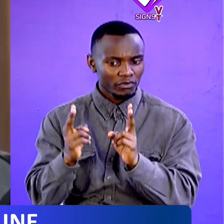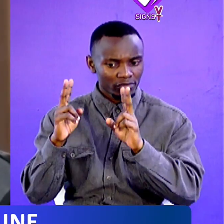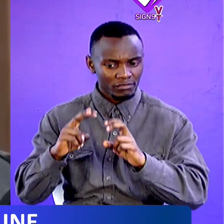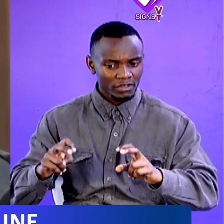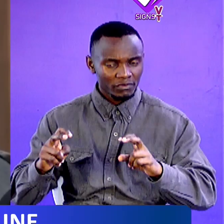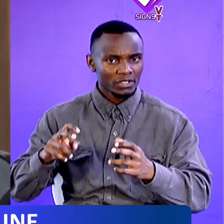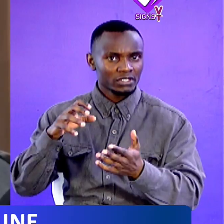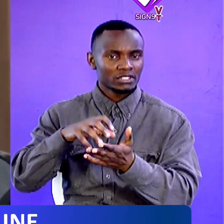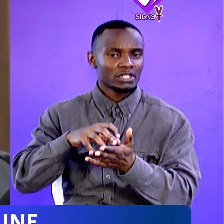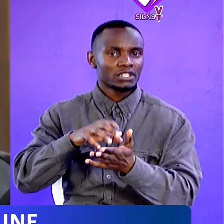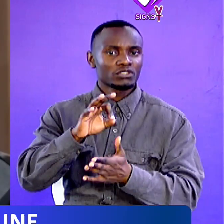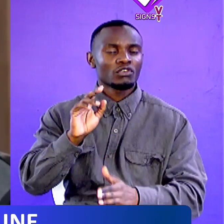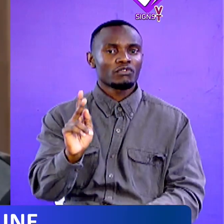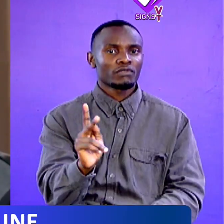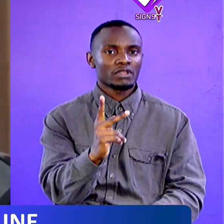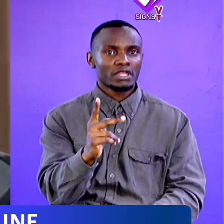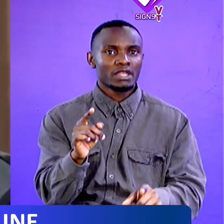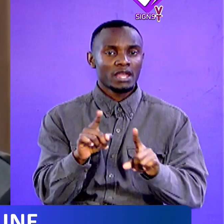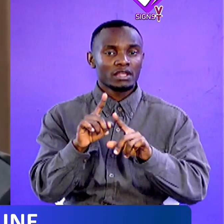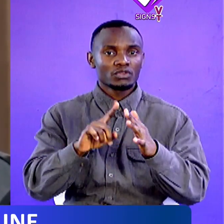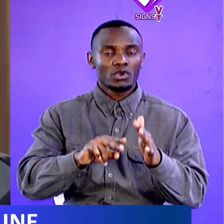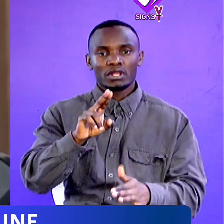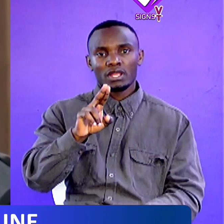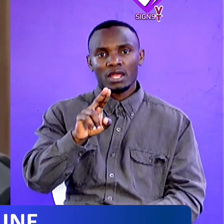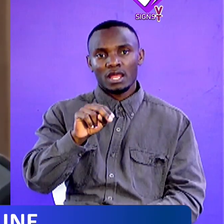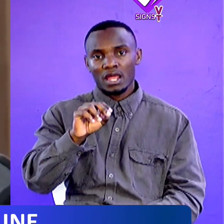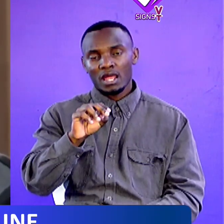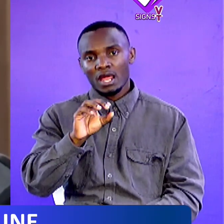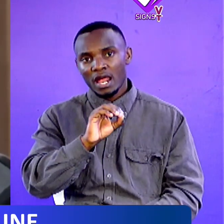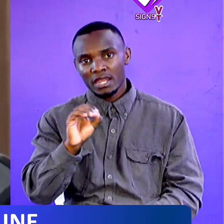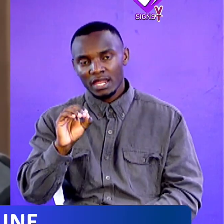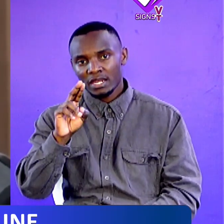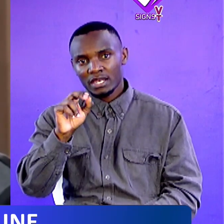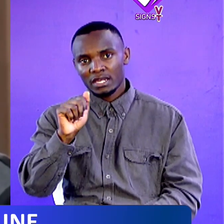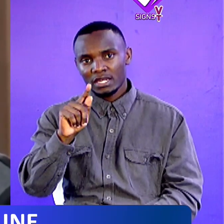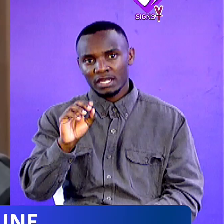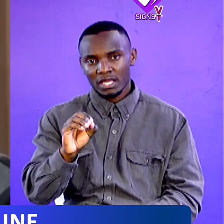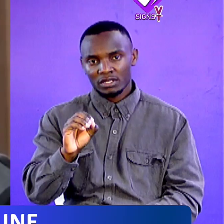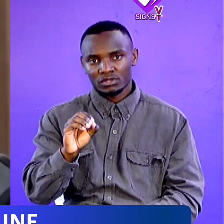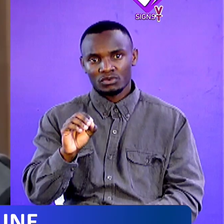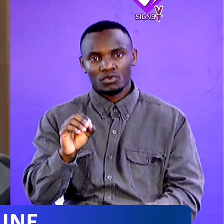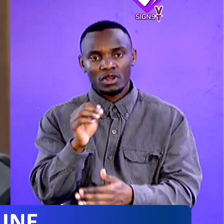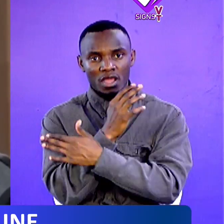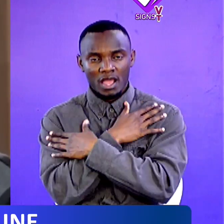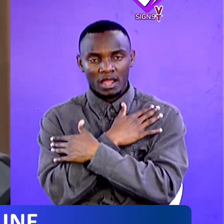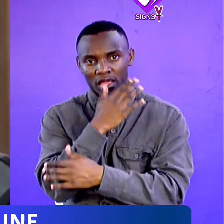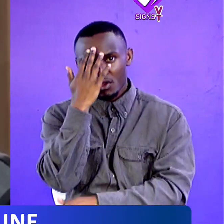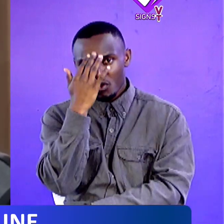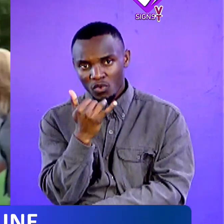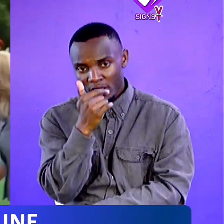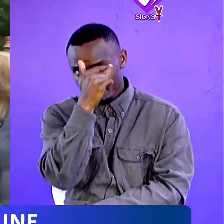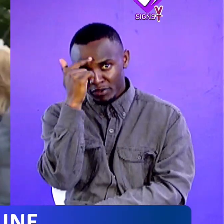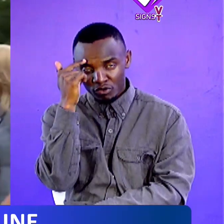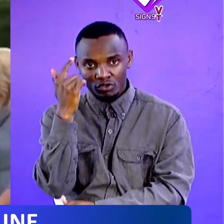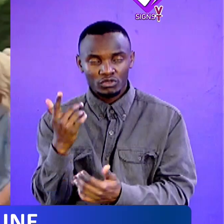as a non-NATO ally because of violation of human rights, because of abductions, extrajudicial